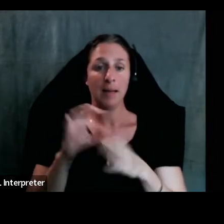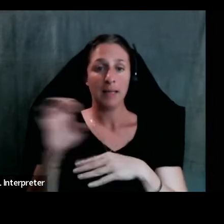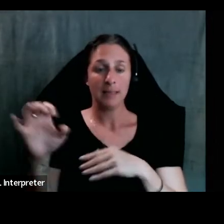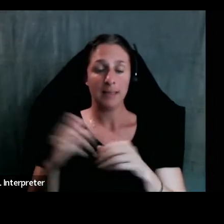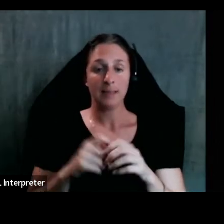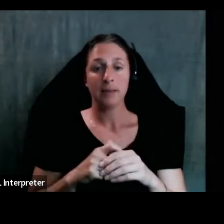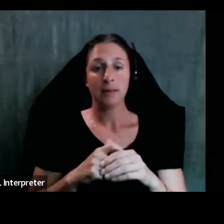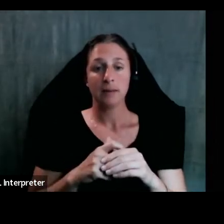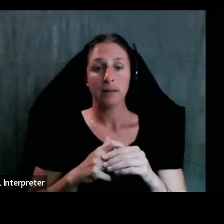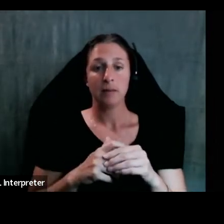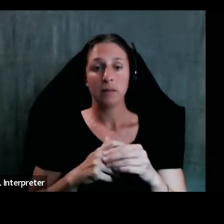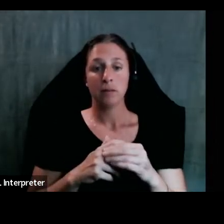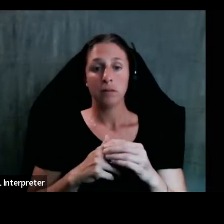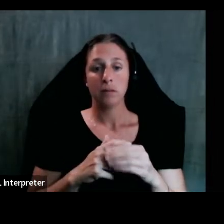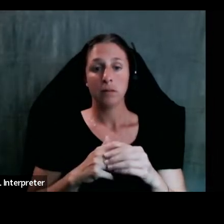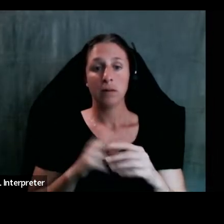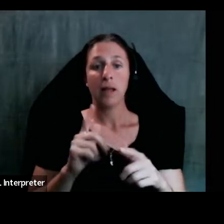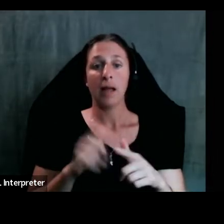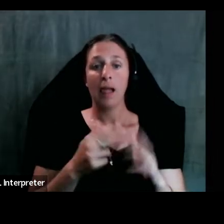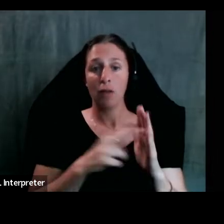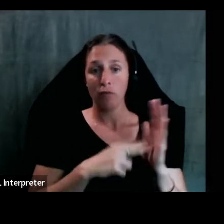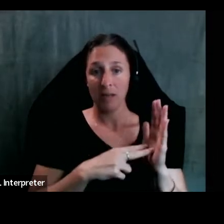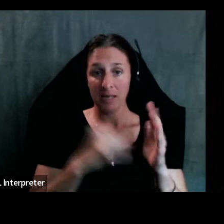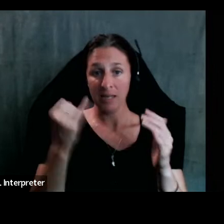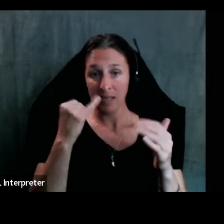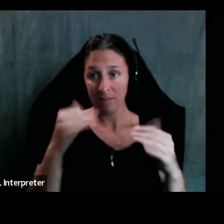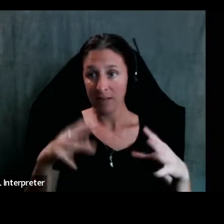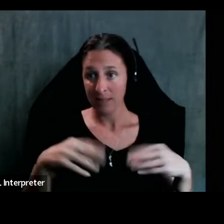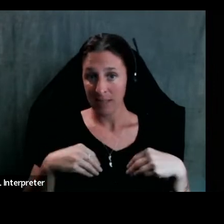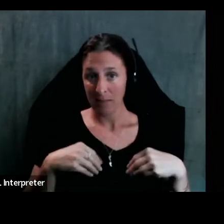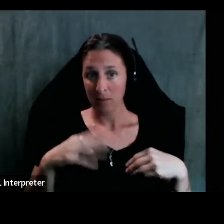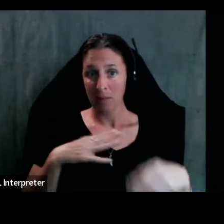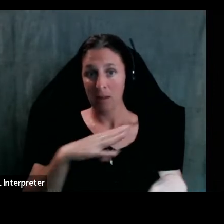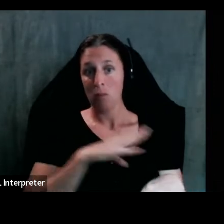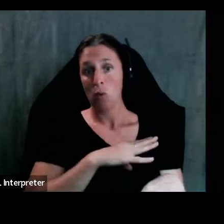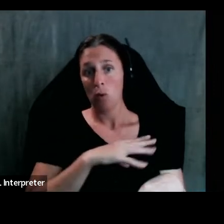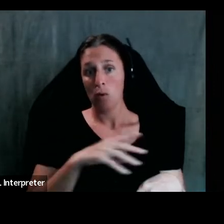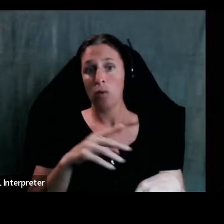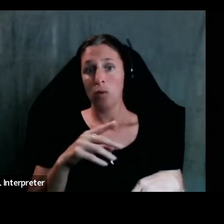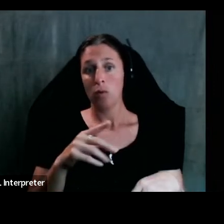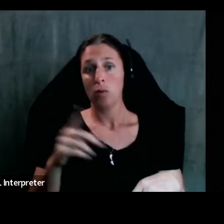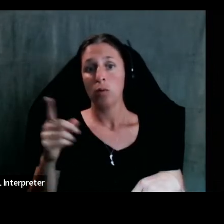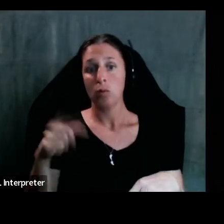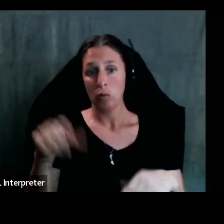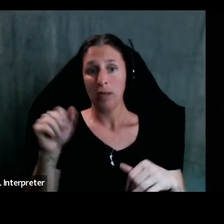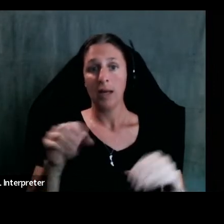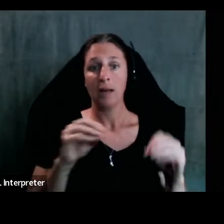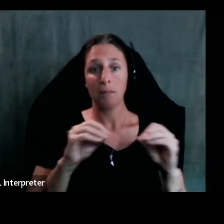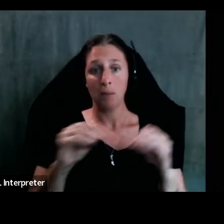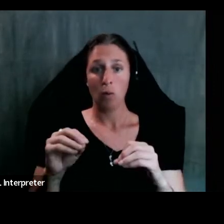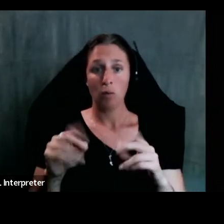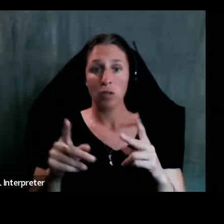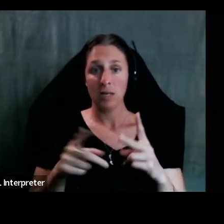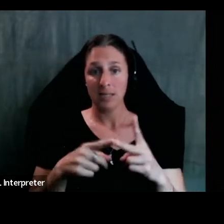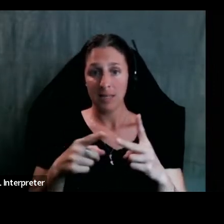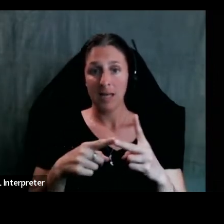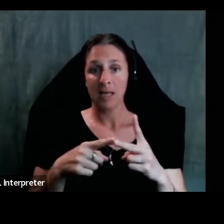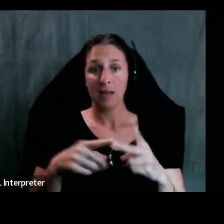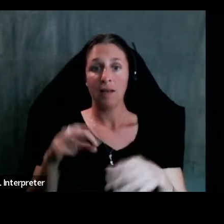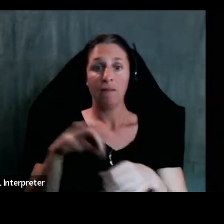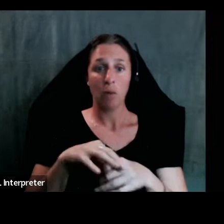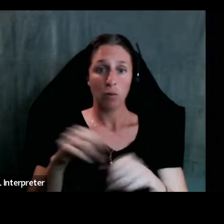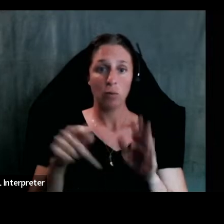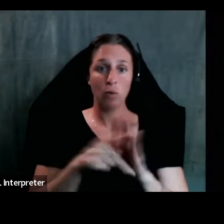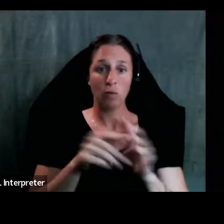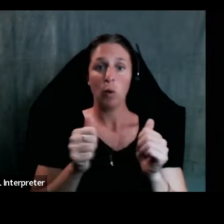And then I'll read it. And if that's acceptable by the board, you can make a motion, a second, vote to approve it